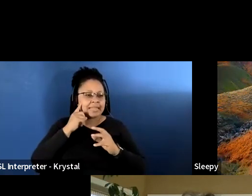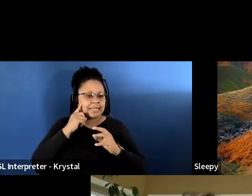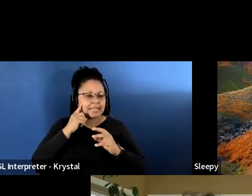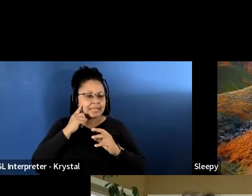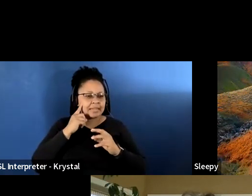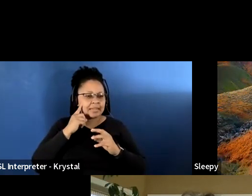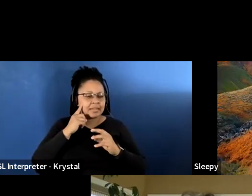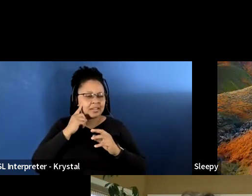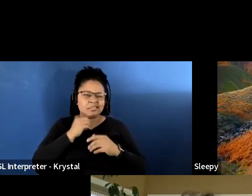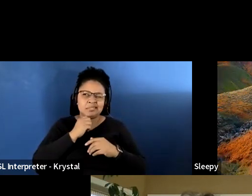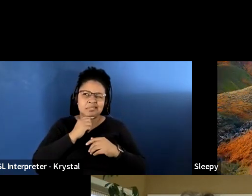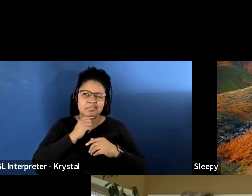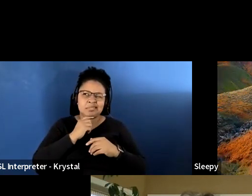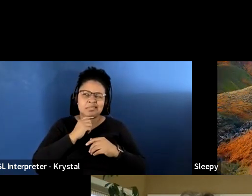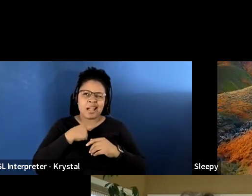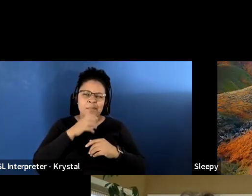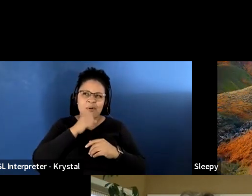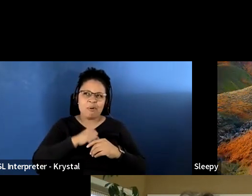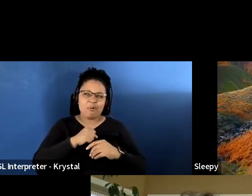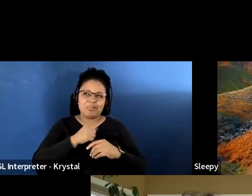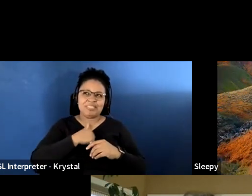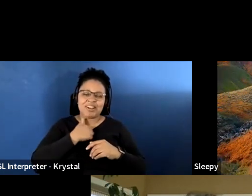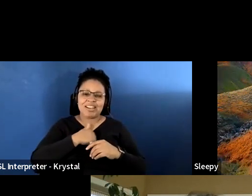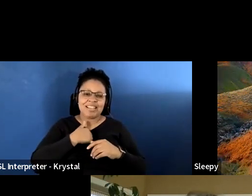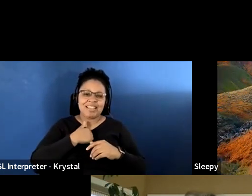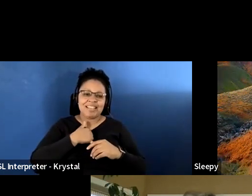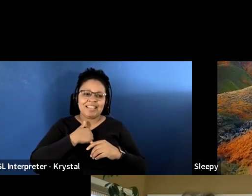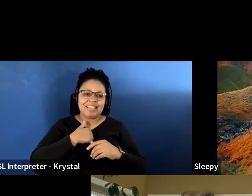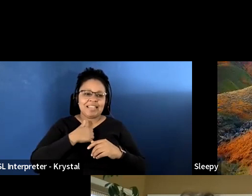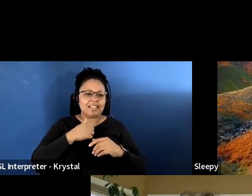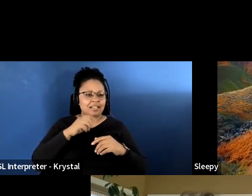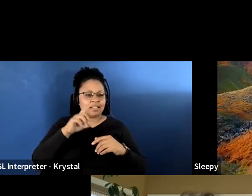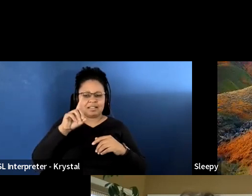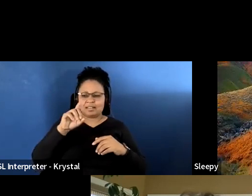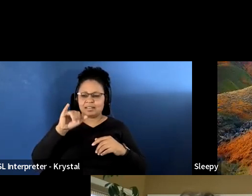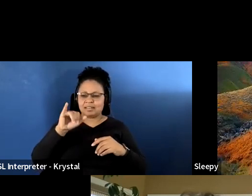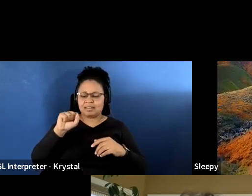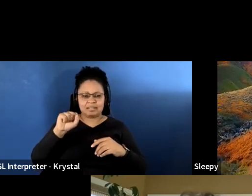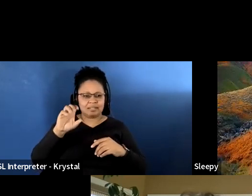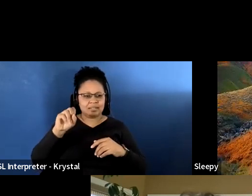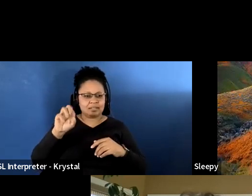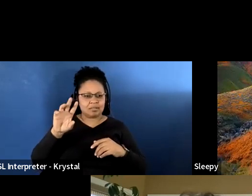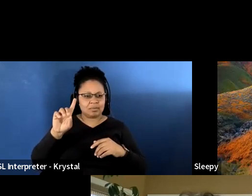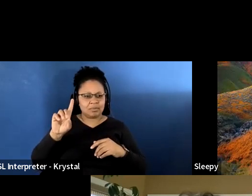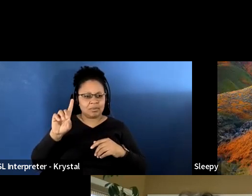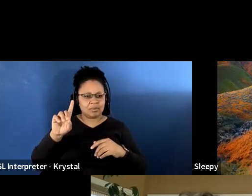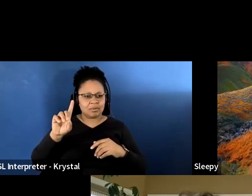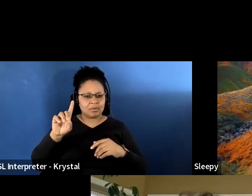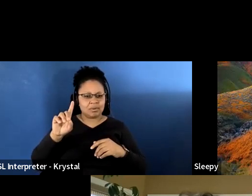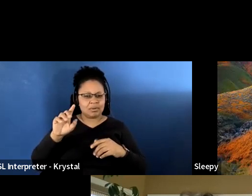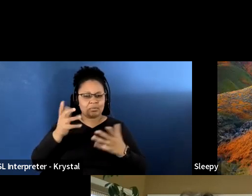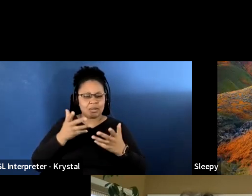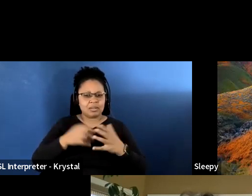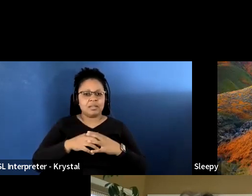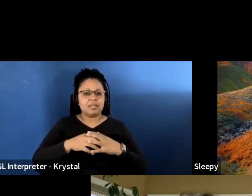Okay, so I'm super old apparently. Isn't there a Discord that if you There want is. to?